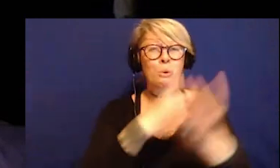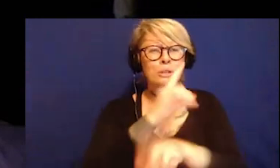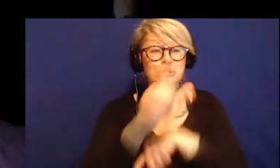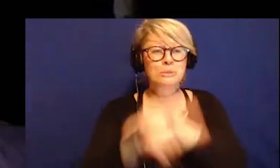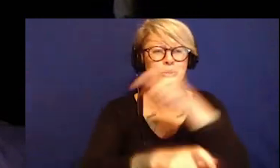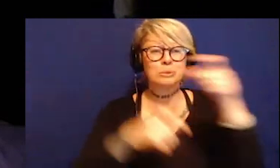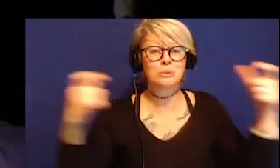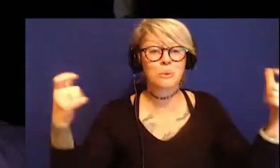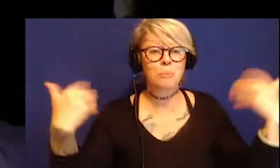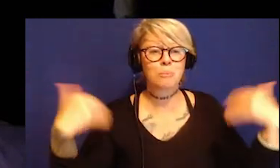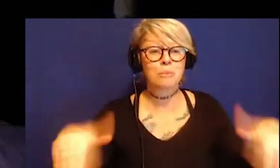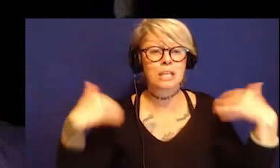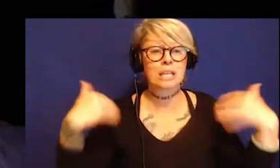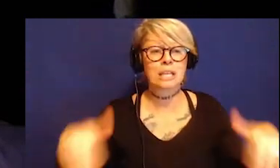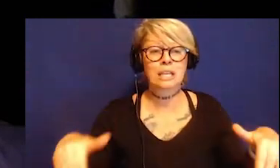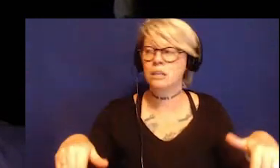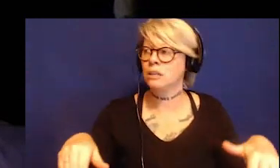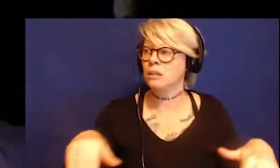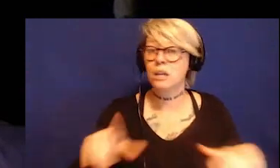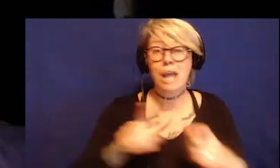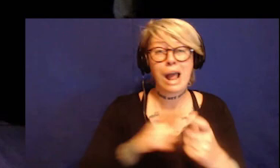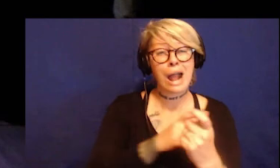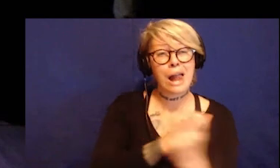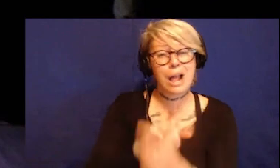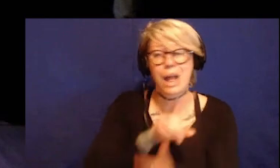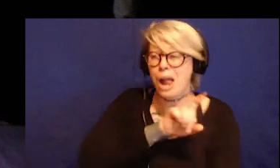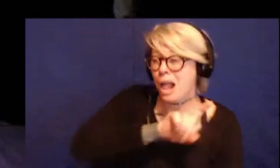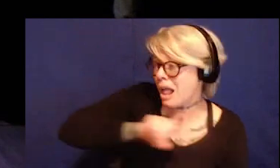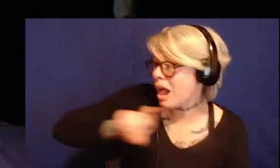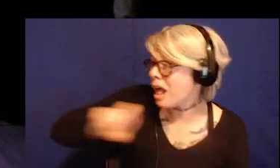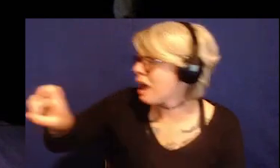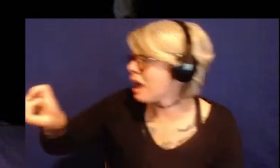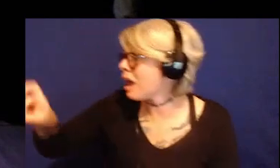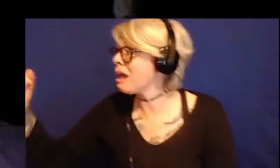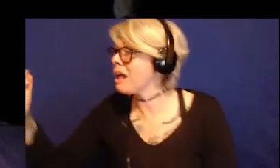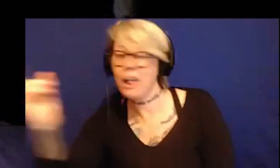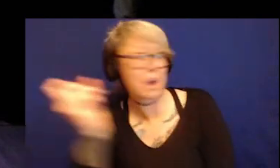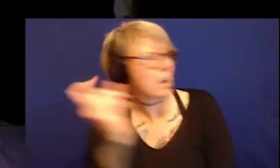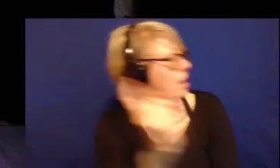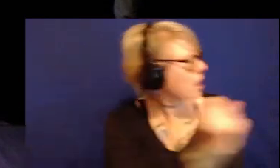of the road. She runs down one end, and then back to the other.